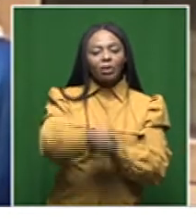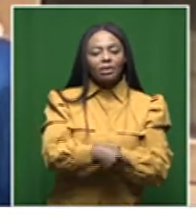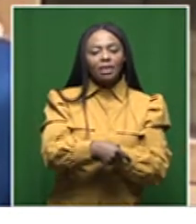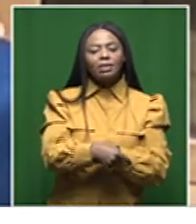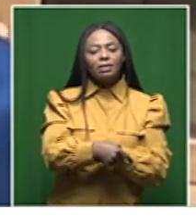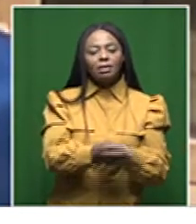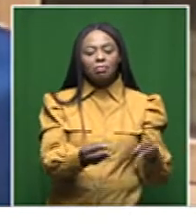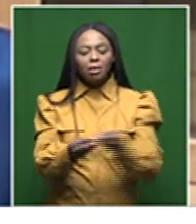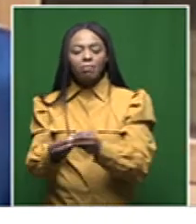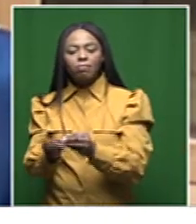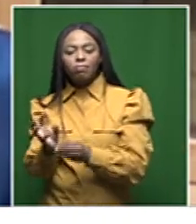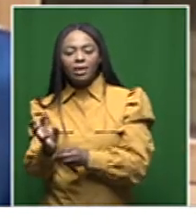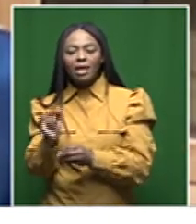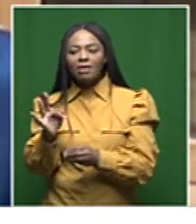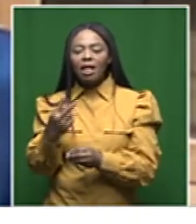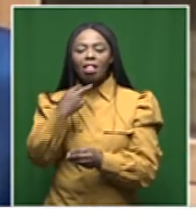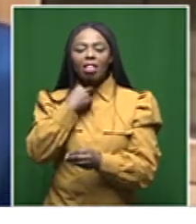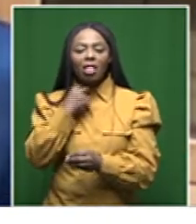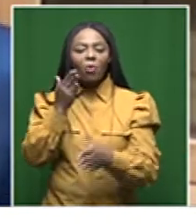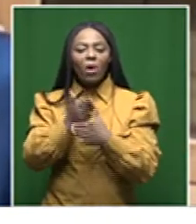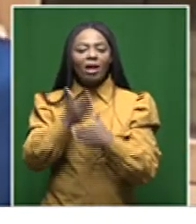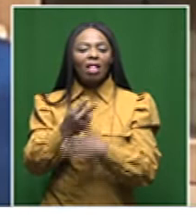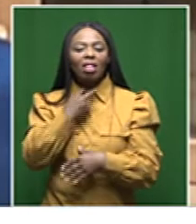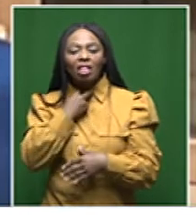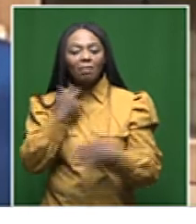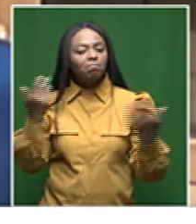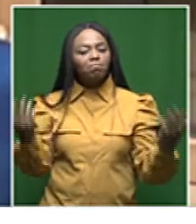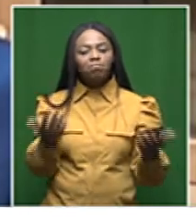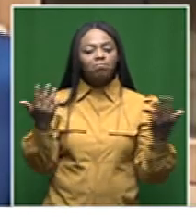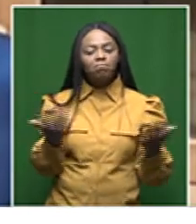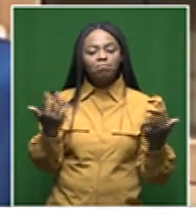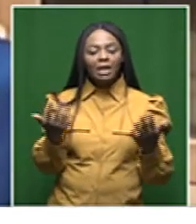work, I wouldn't be able to tell why it didn't work, because I didn't know whether the egg